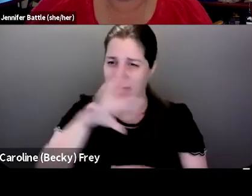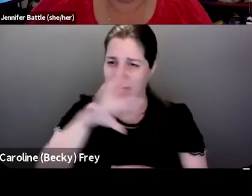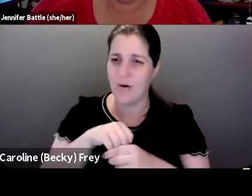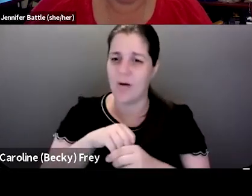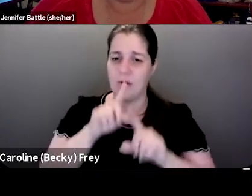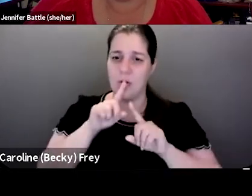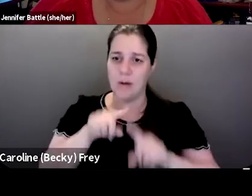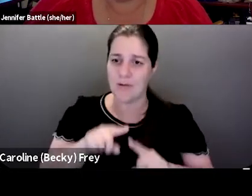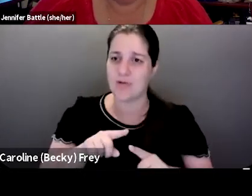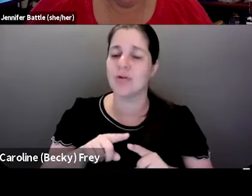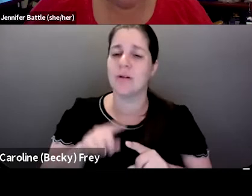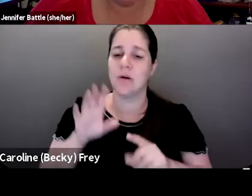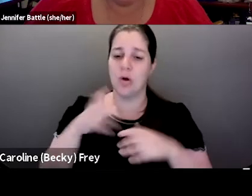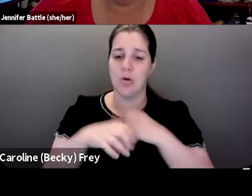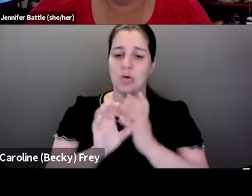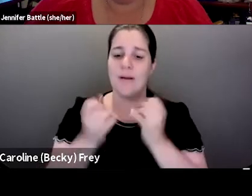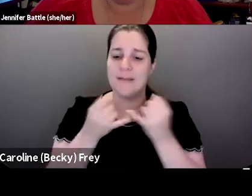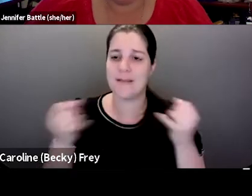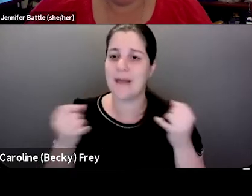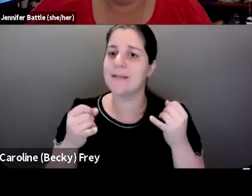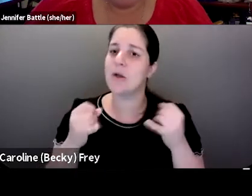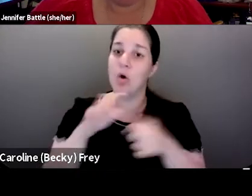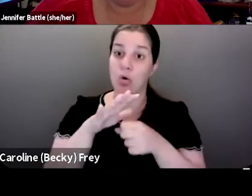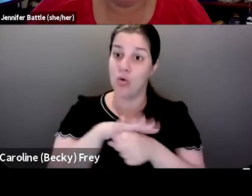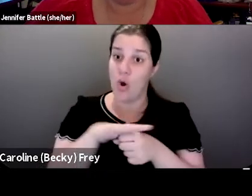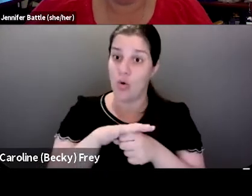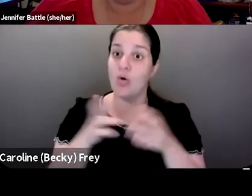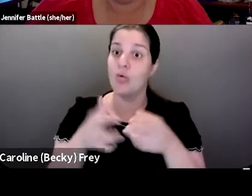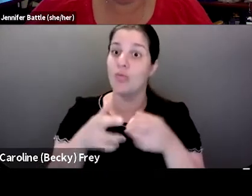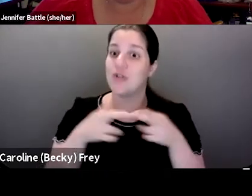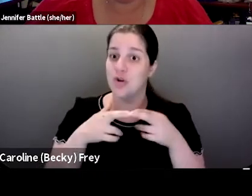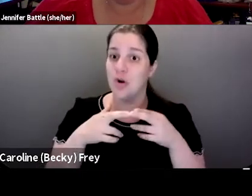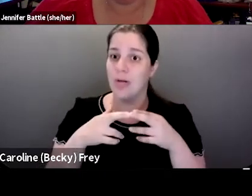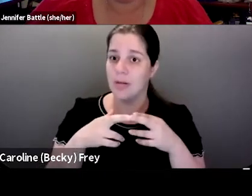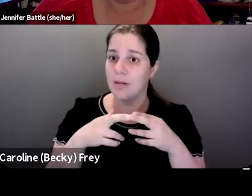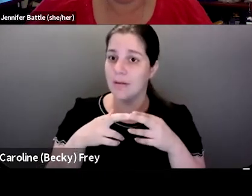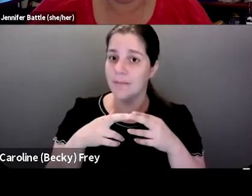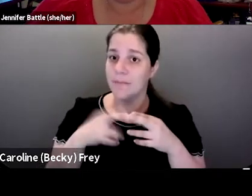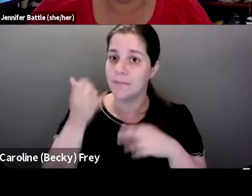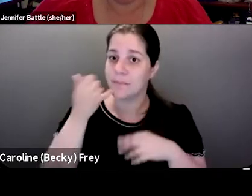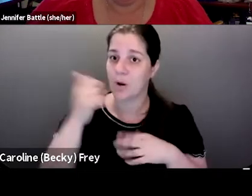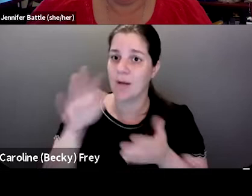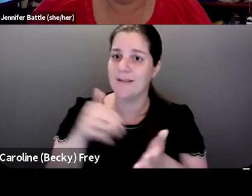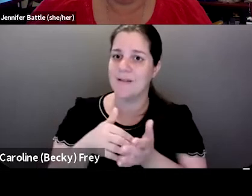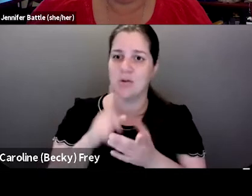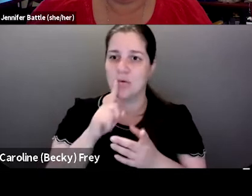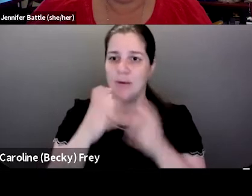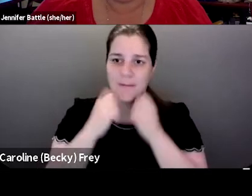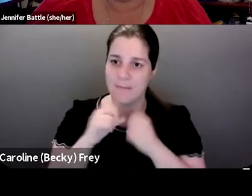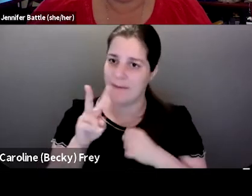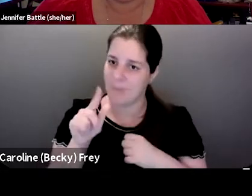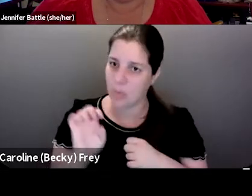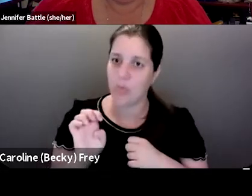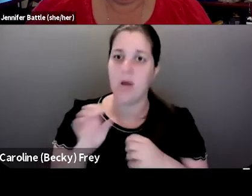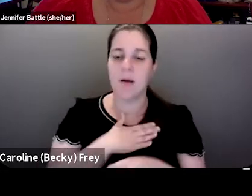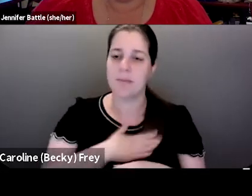lines. Local regional call centers are such a value. So please make sure you reach out to your local call centers and hear what